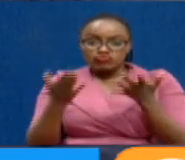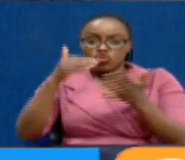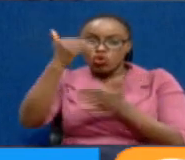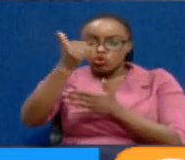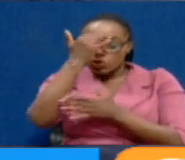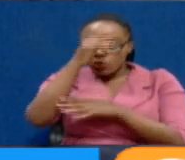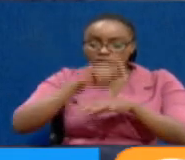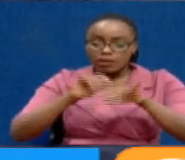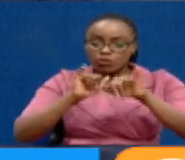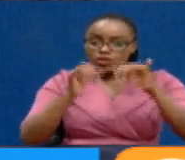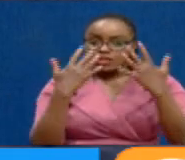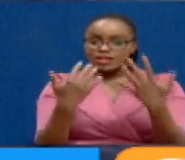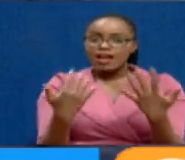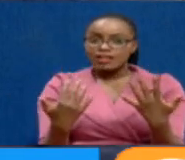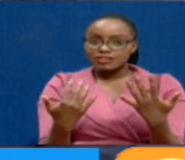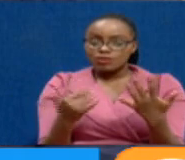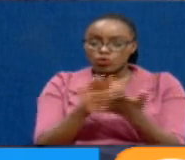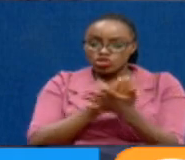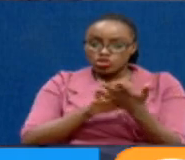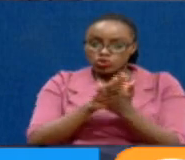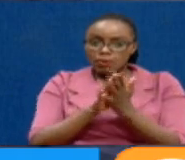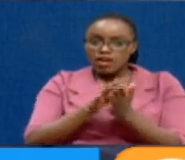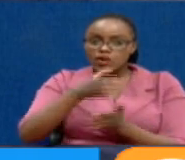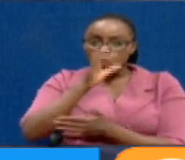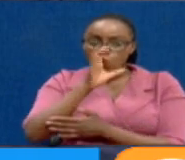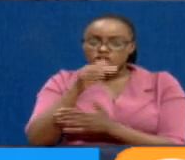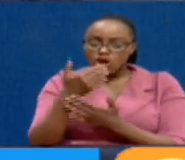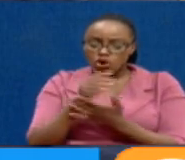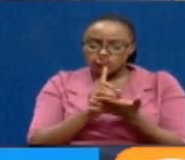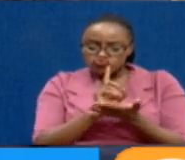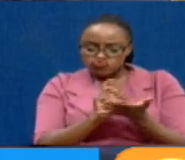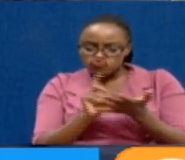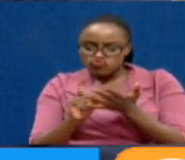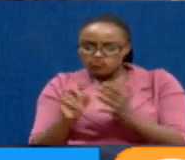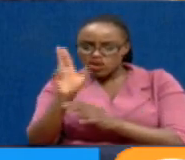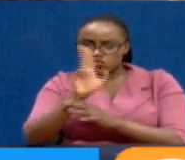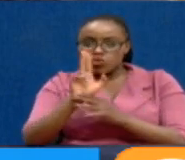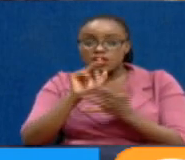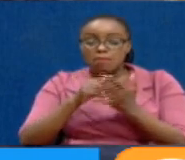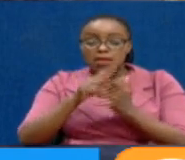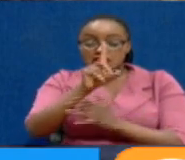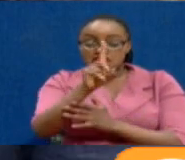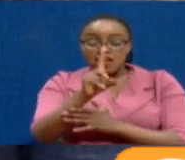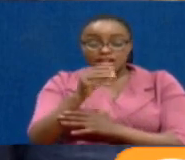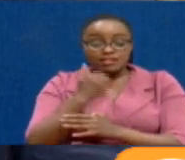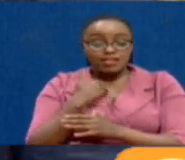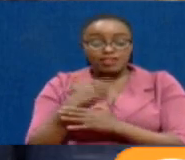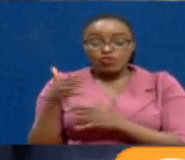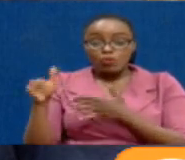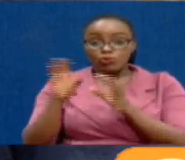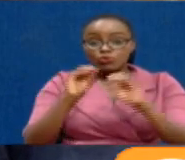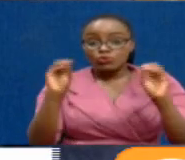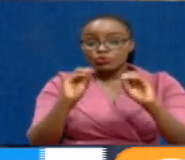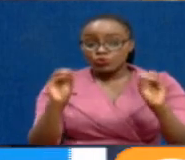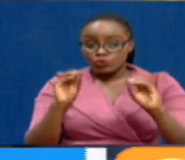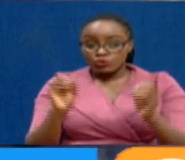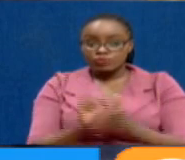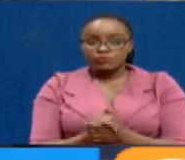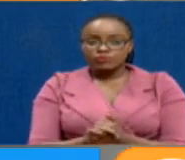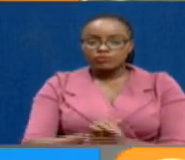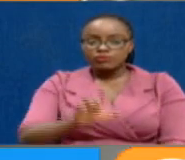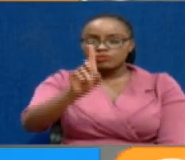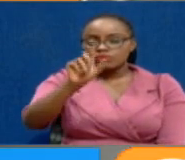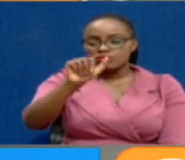because once you clean your hands with soap and water or a sanitizer, the virus has no chance in that situation to survive. Okay.